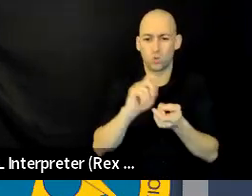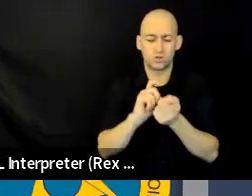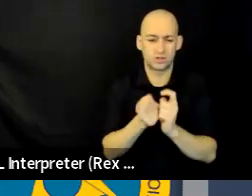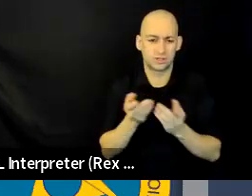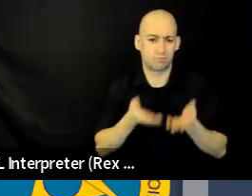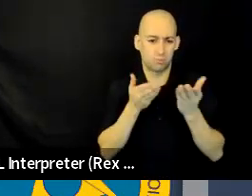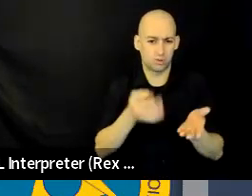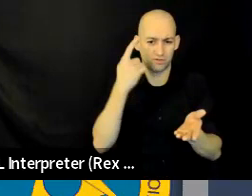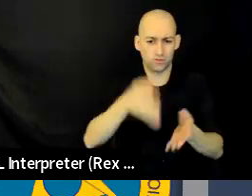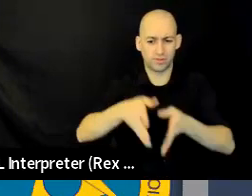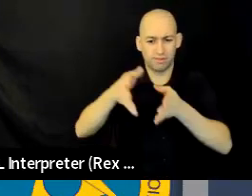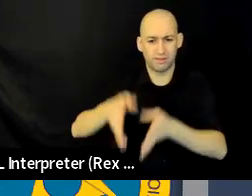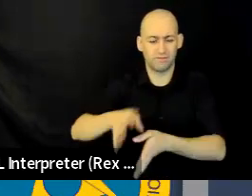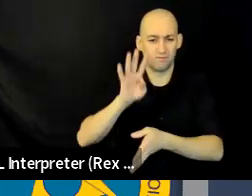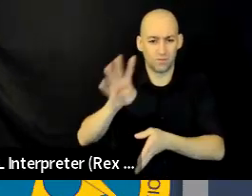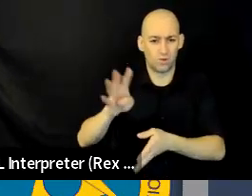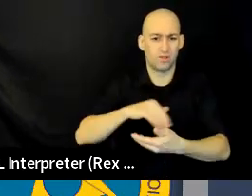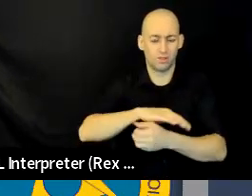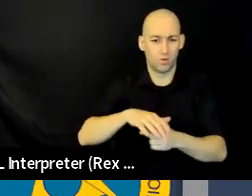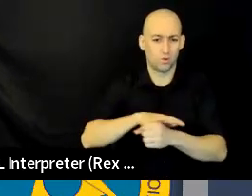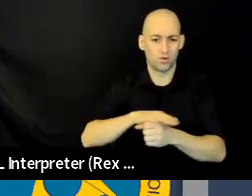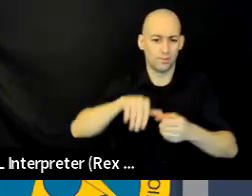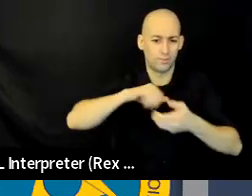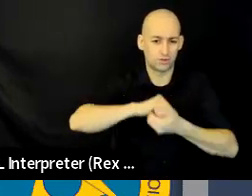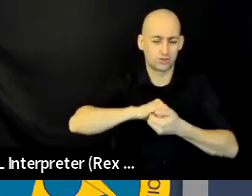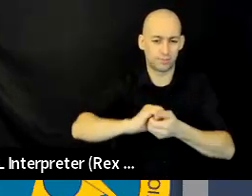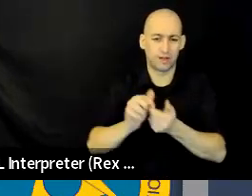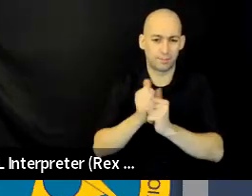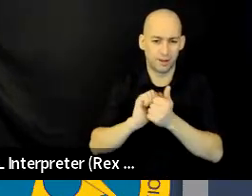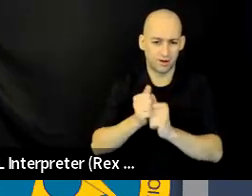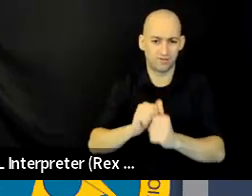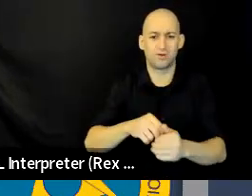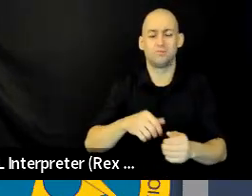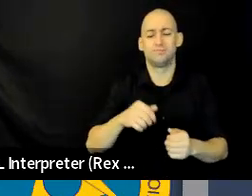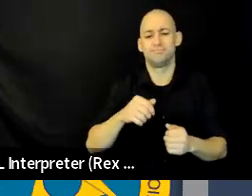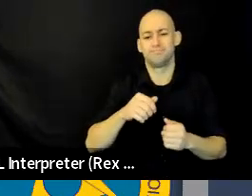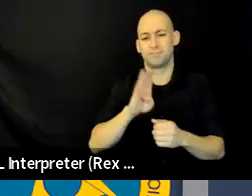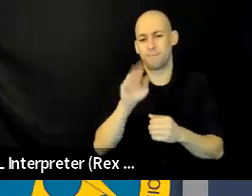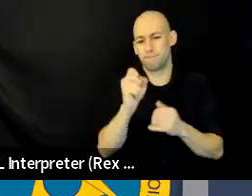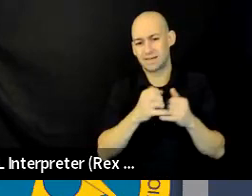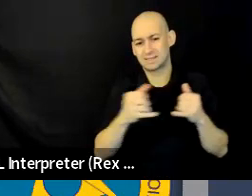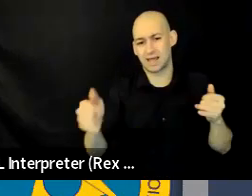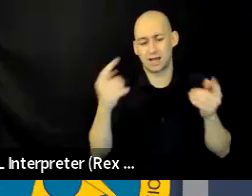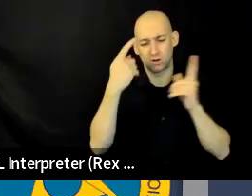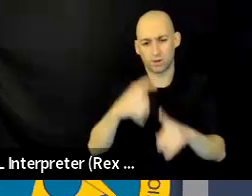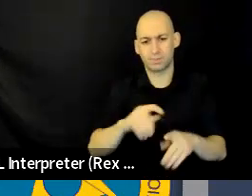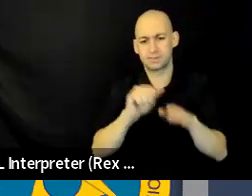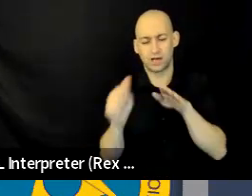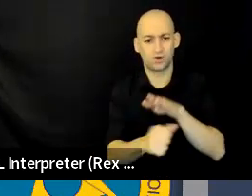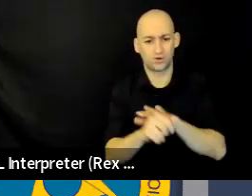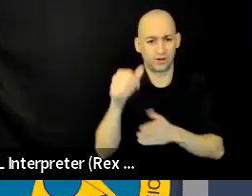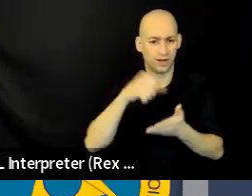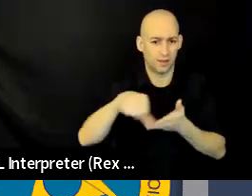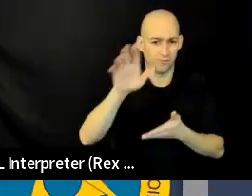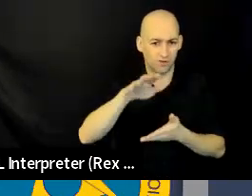the remaining 4 local partnership competitive program baseline agreements under tab 55.